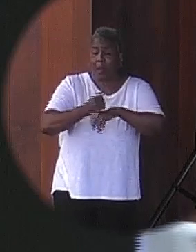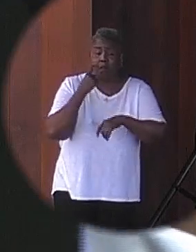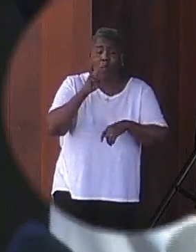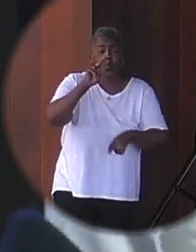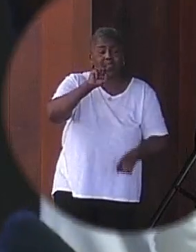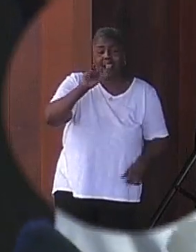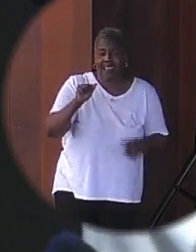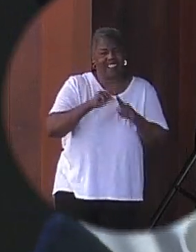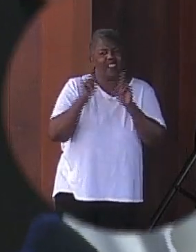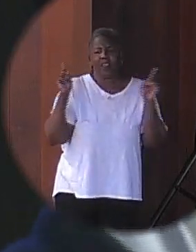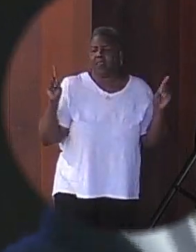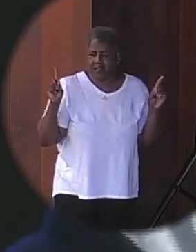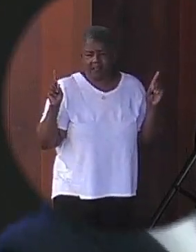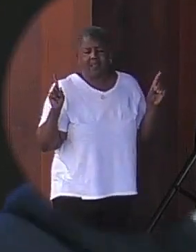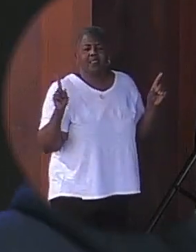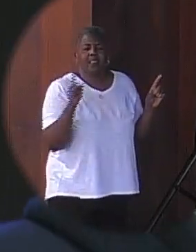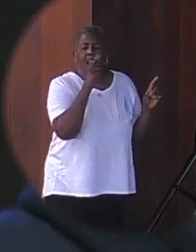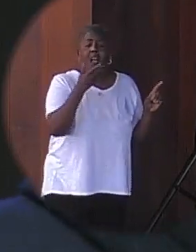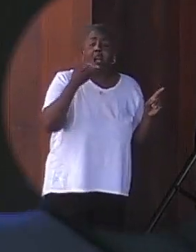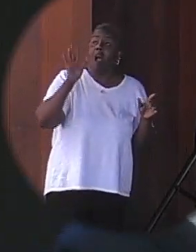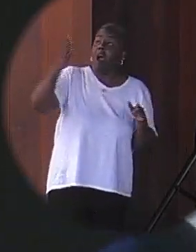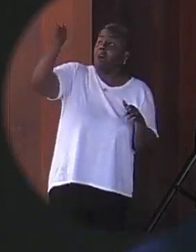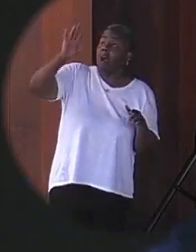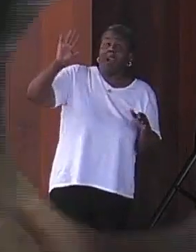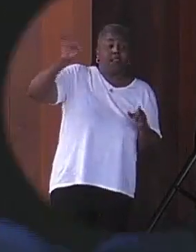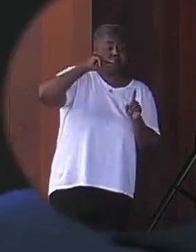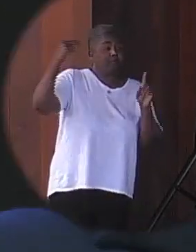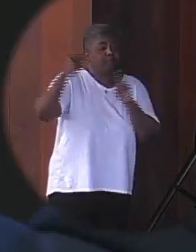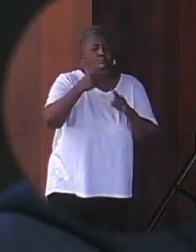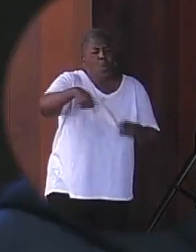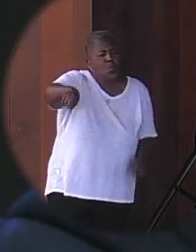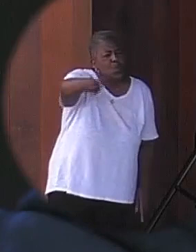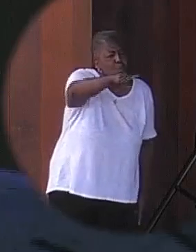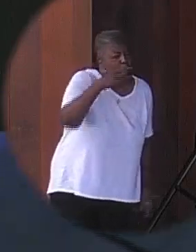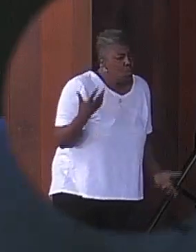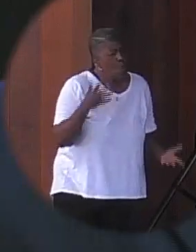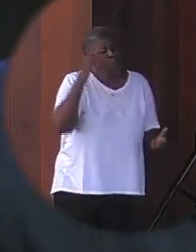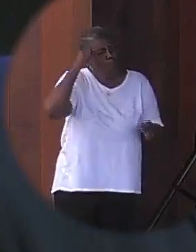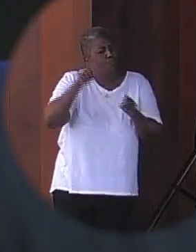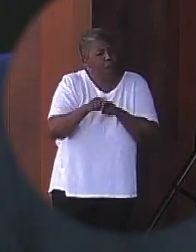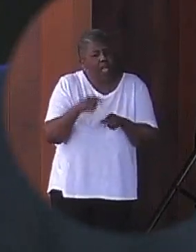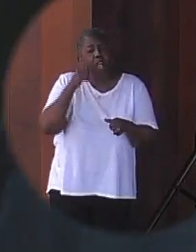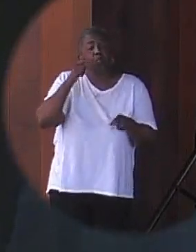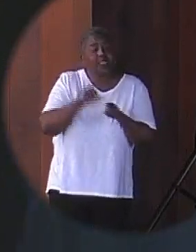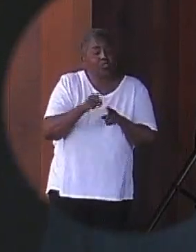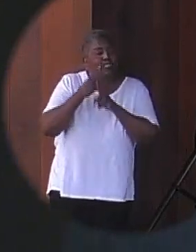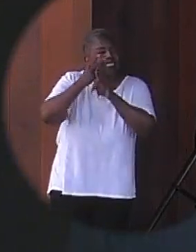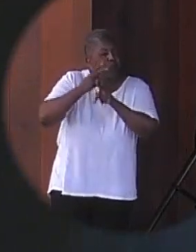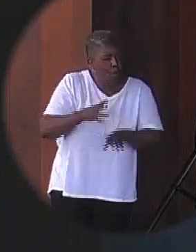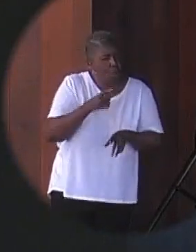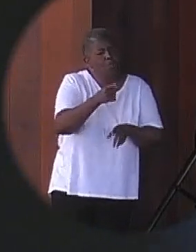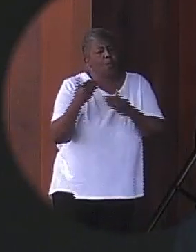States of America. In God's eyes, you are your brother and your sister's